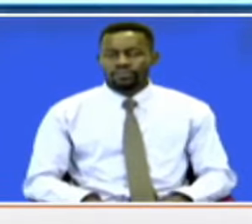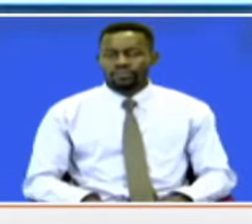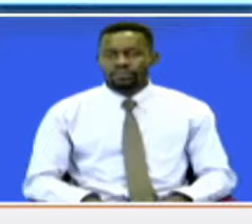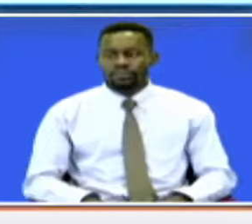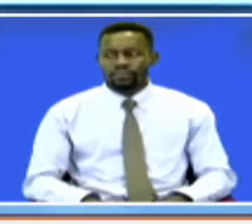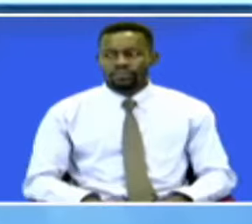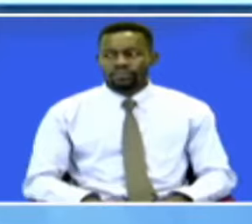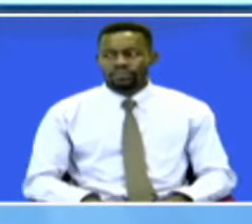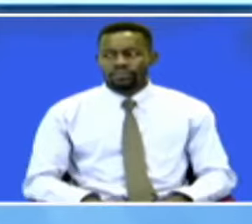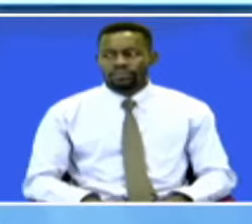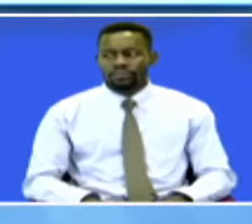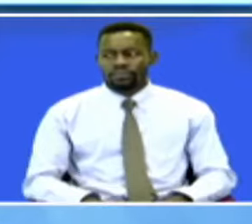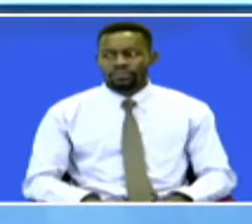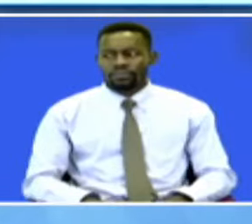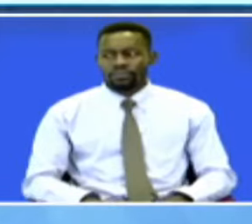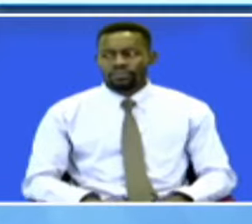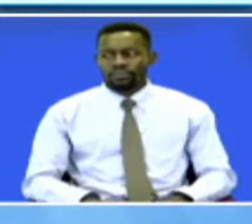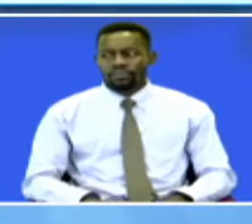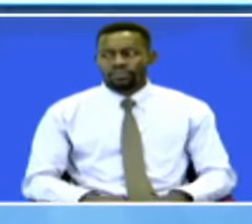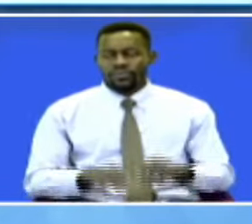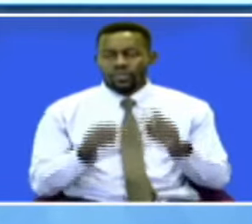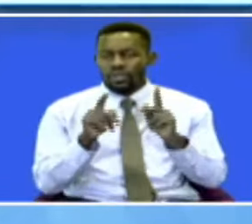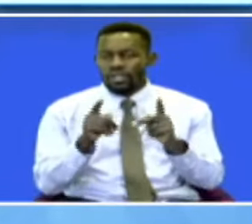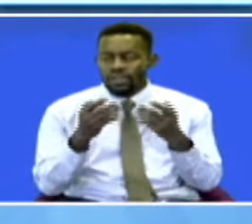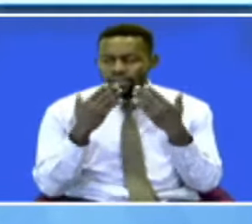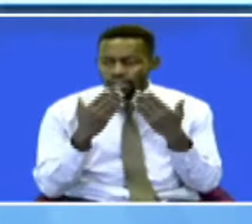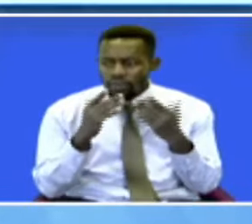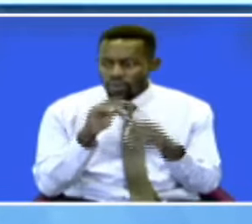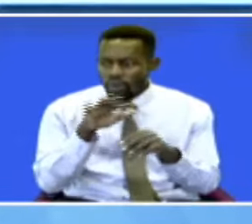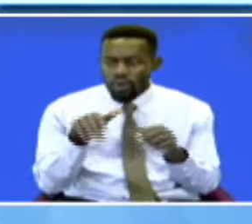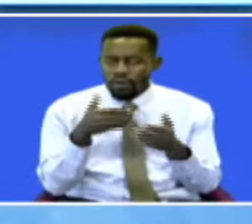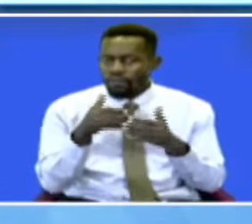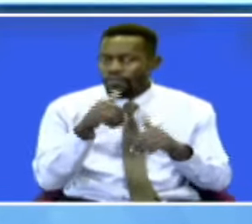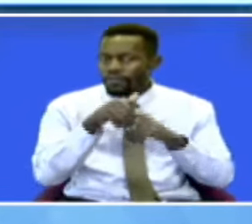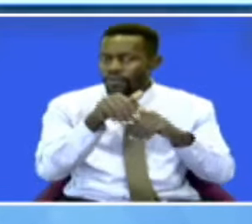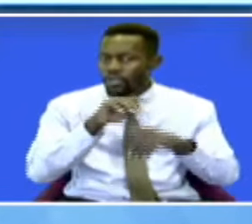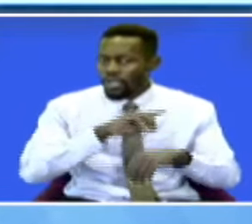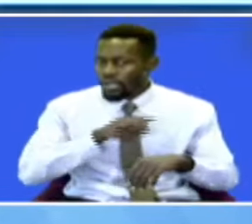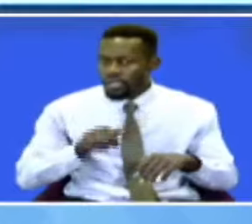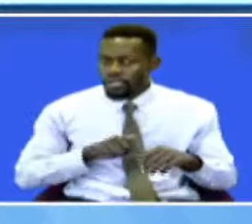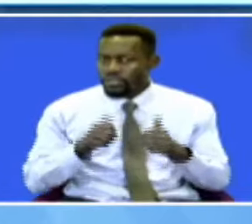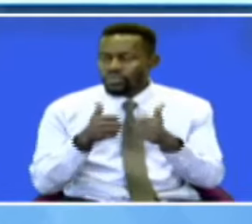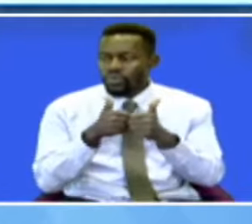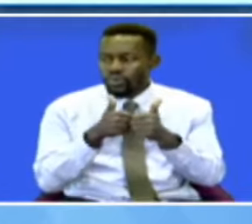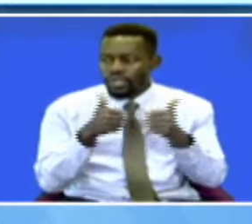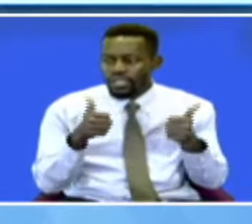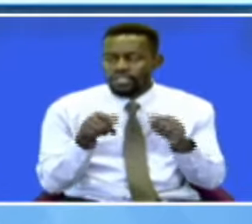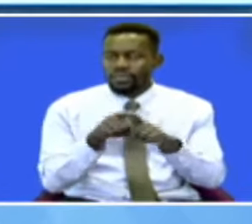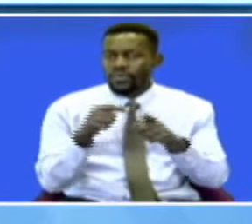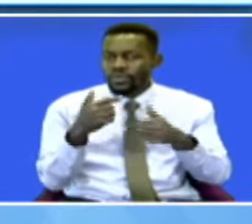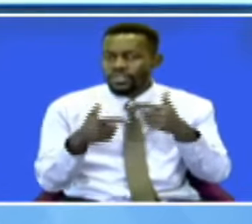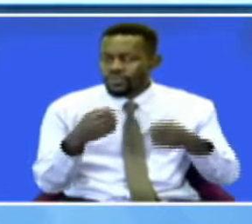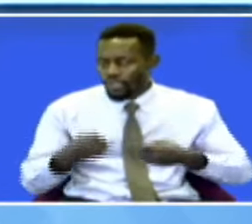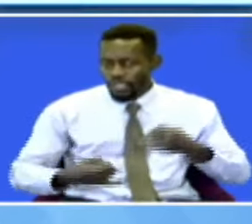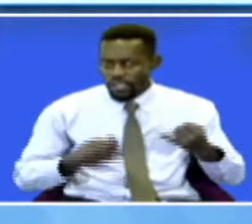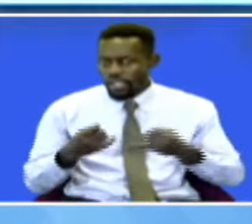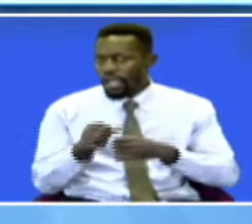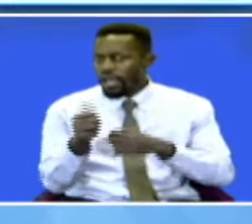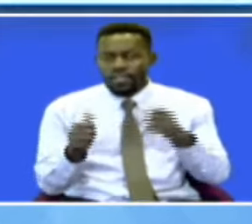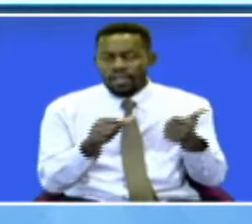All right, we'd like to say goodnight to our audience on KTN Home. We've been following this bulletin. You'll continue enjoying the rest of